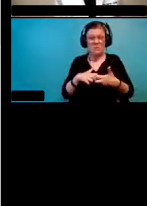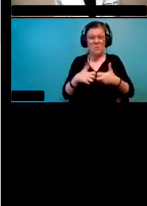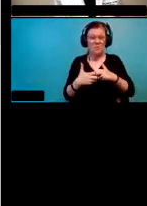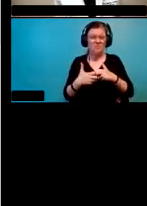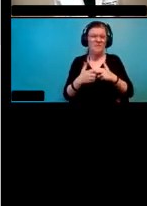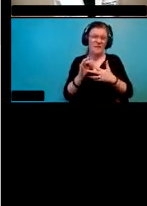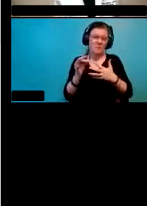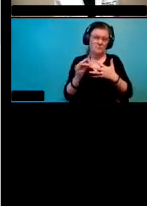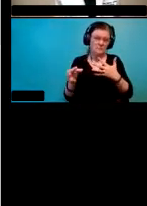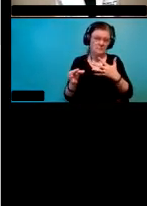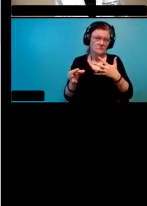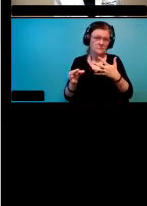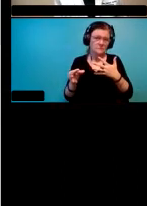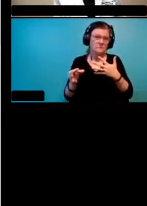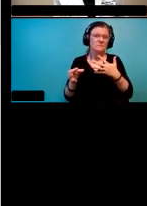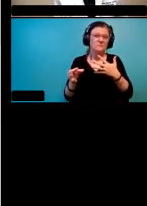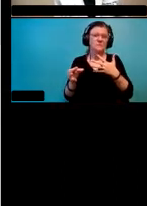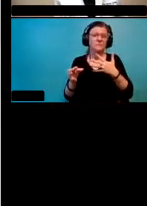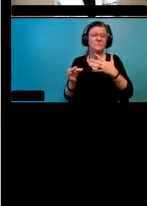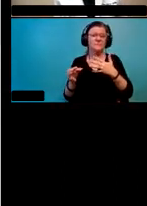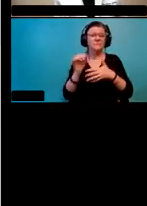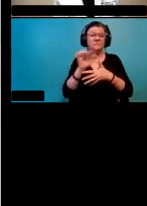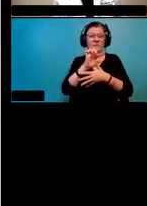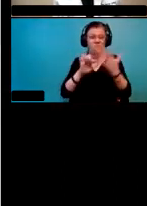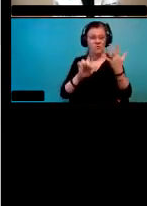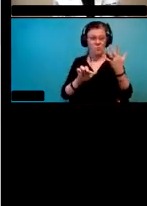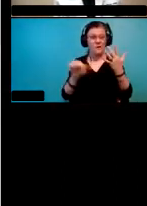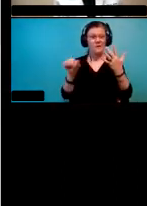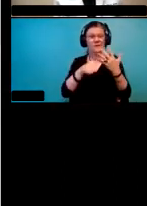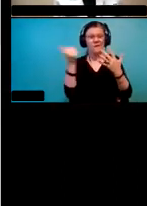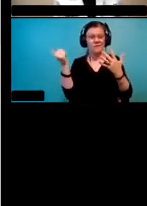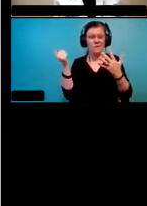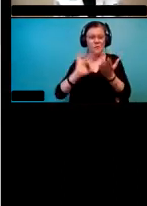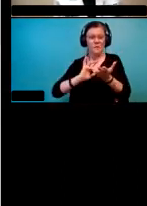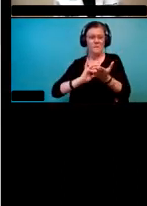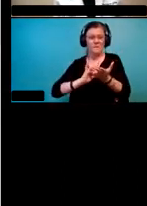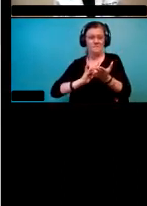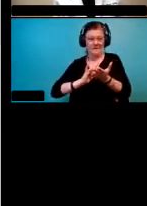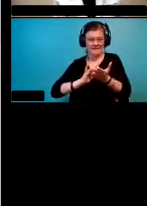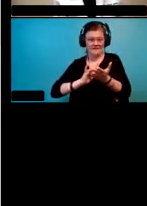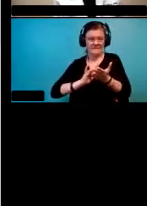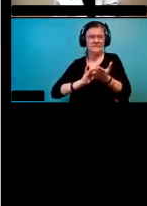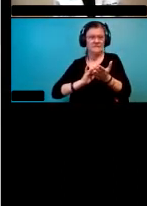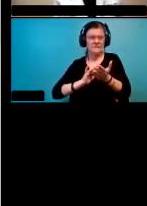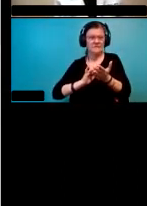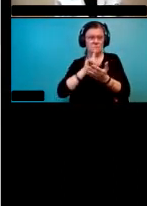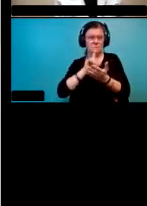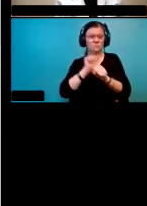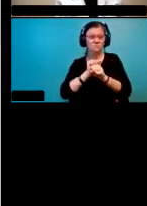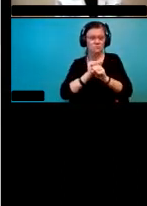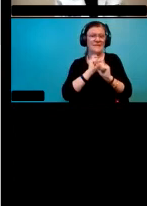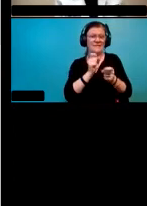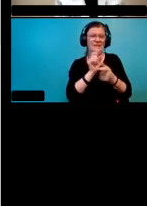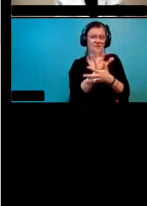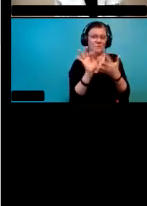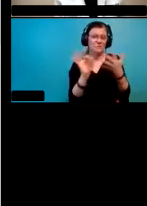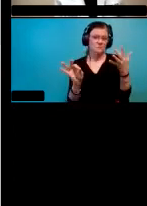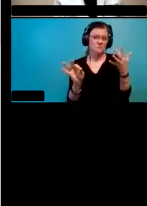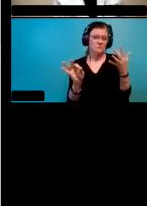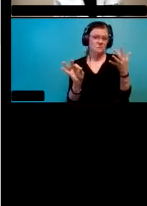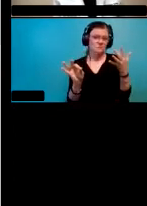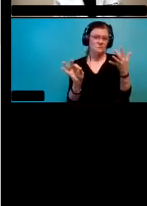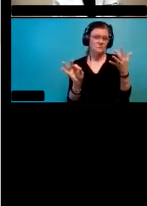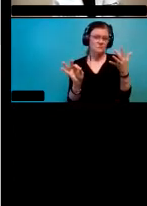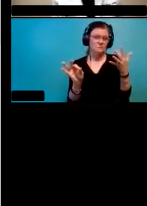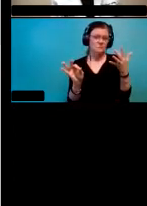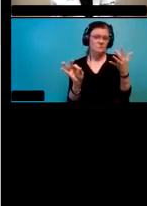option. So there are a variety of different medications that we have the option to use. And I